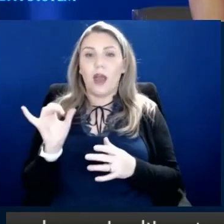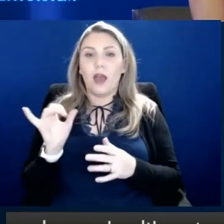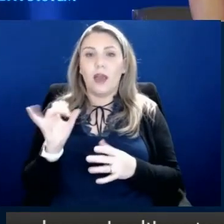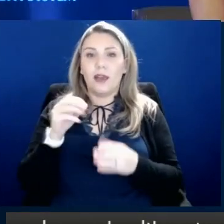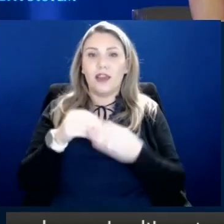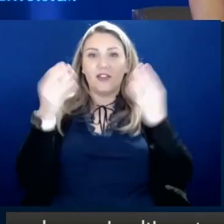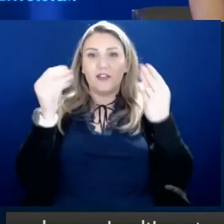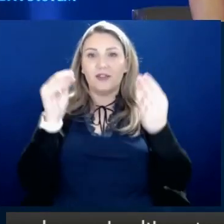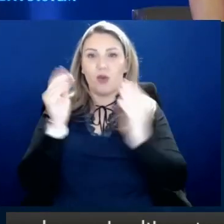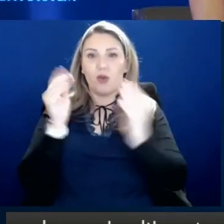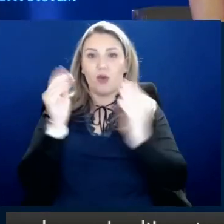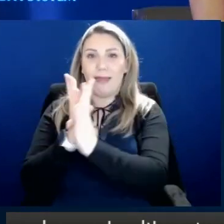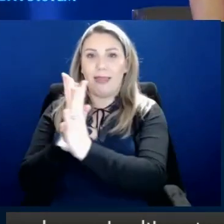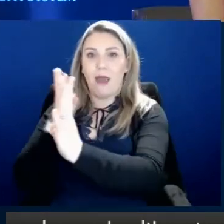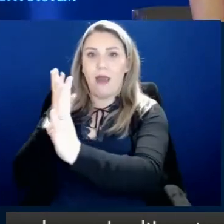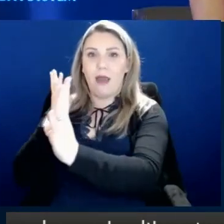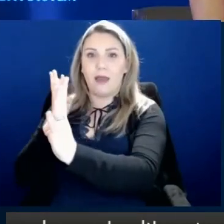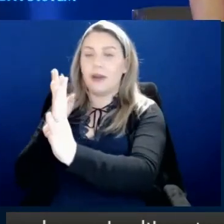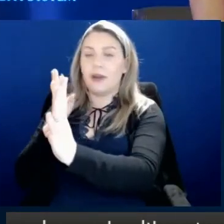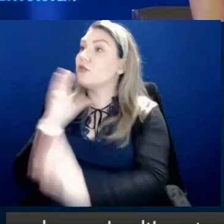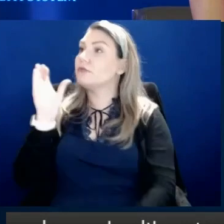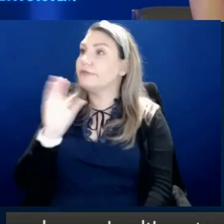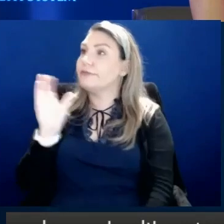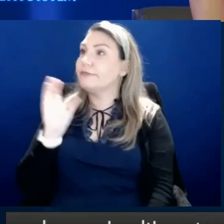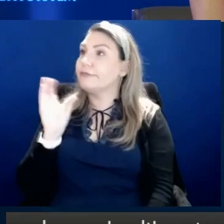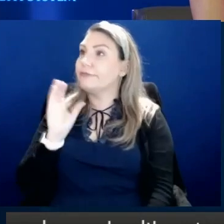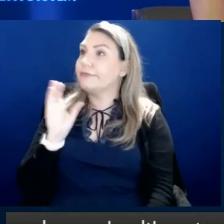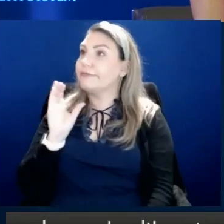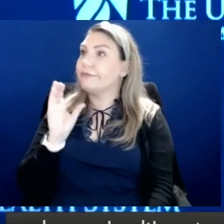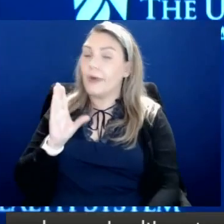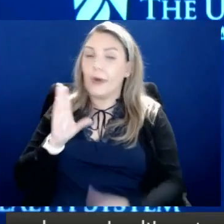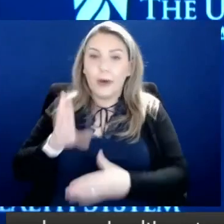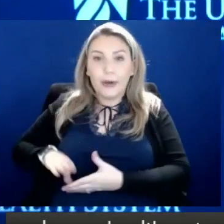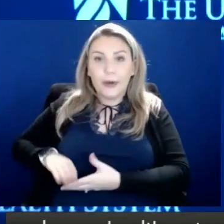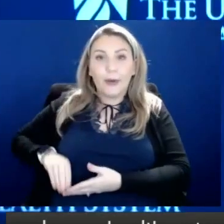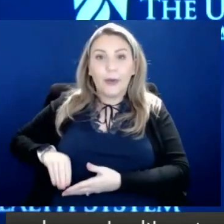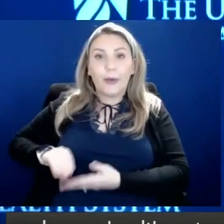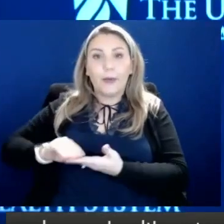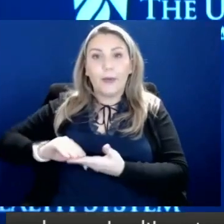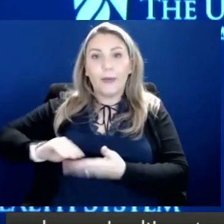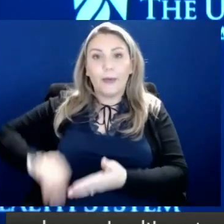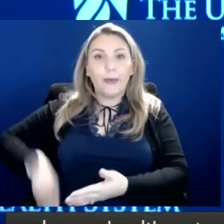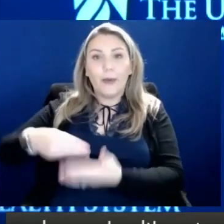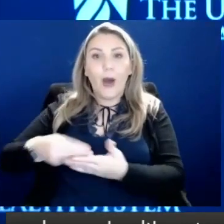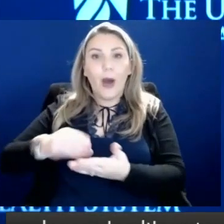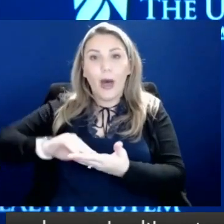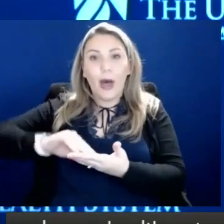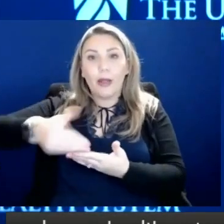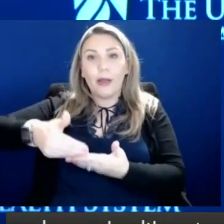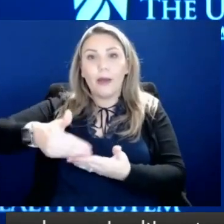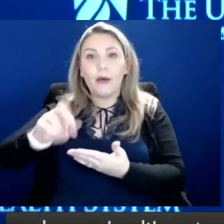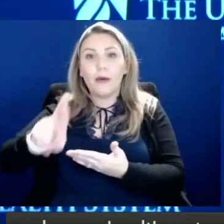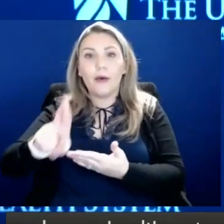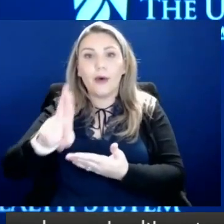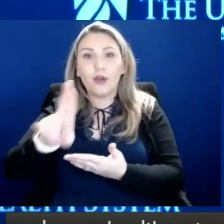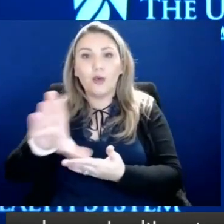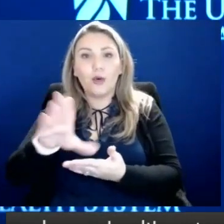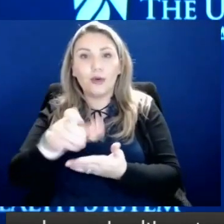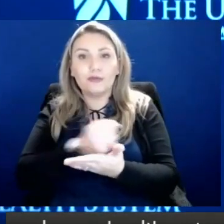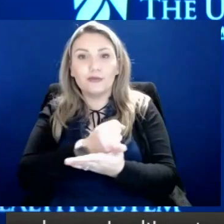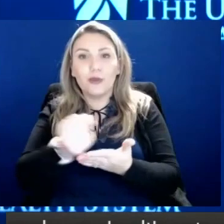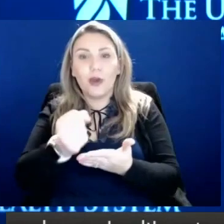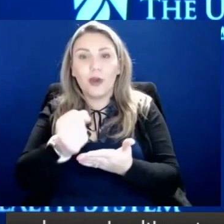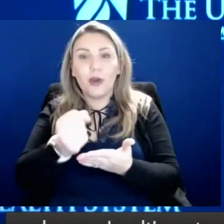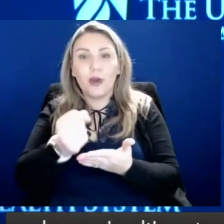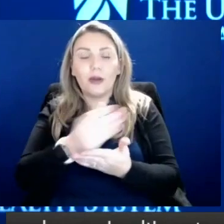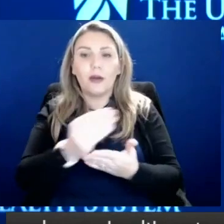you're looking for things, like your wallet or the credit card, and you're handing them your driver's license, that's weird. And they're like, ma'am, this is your driver's